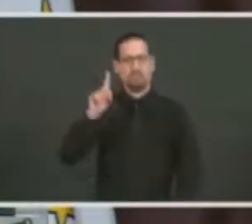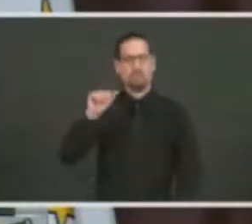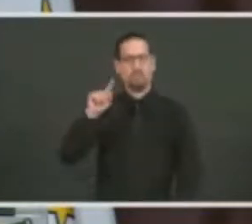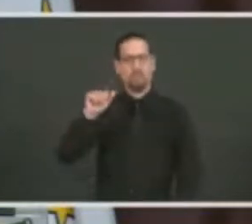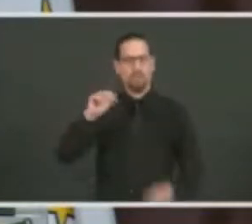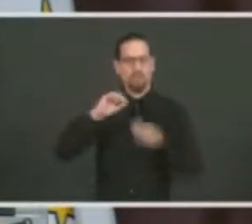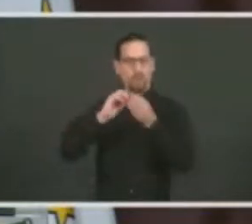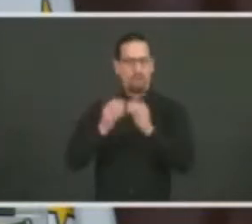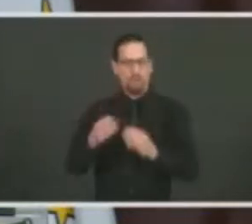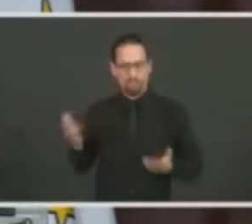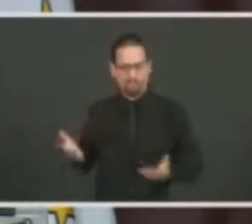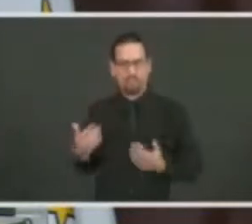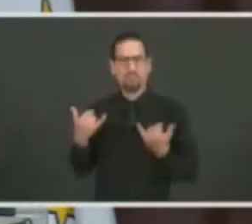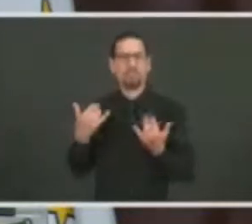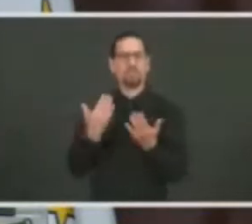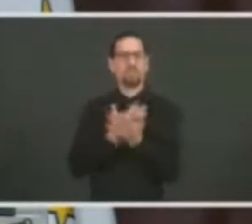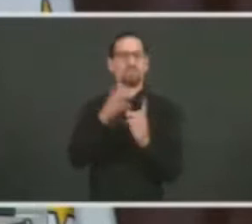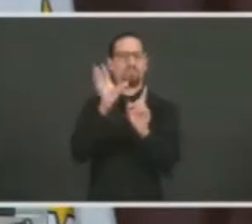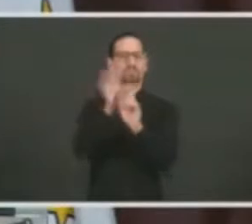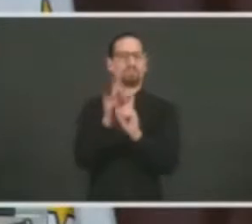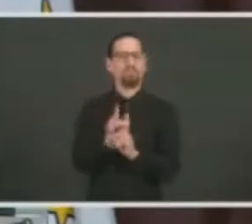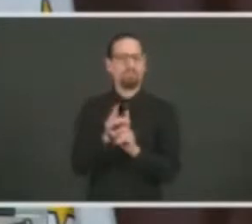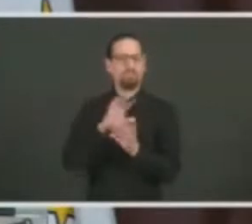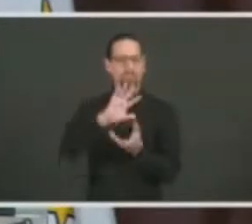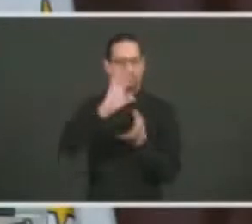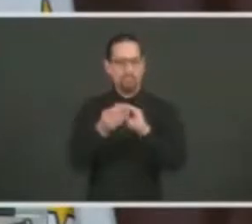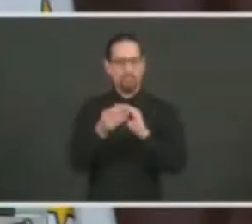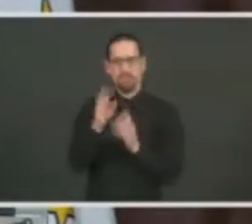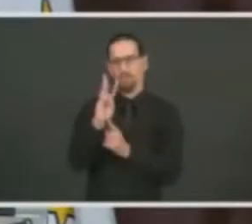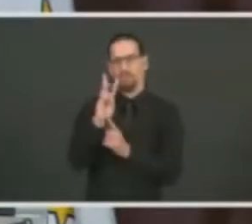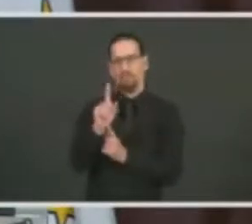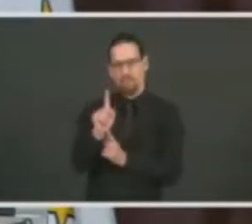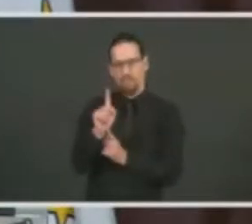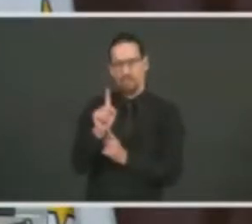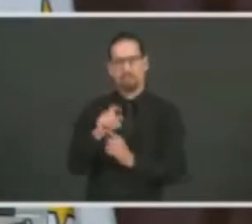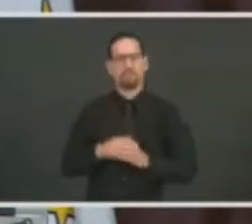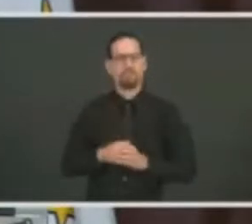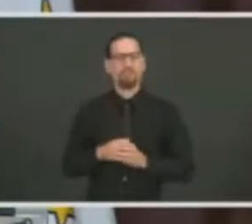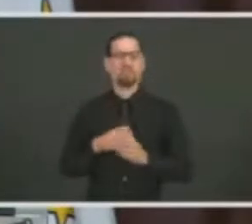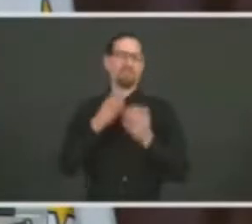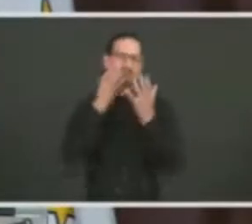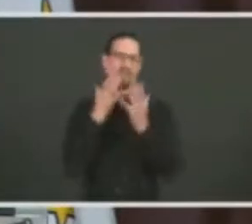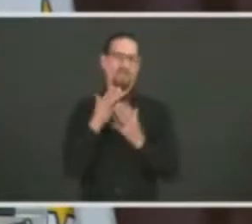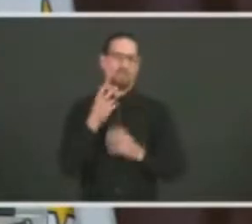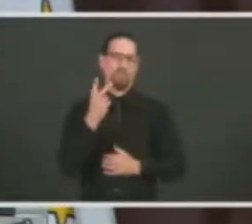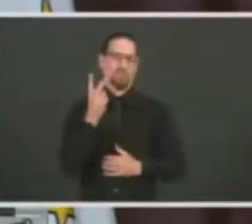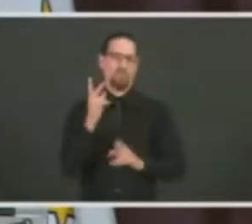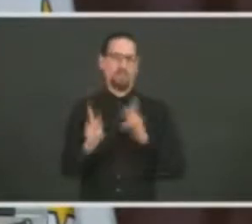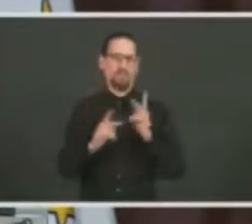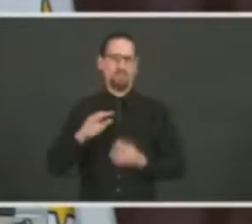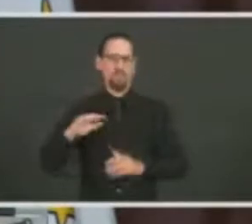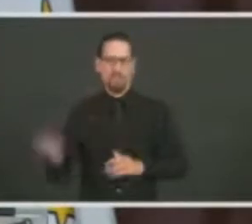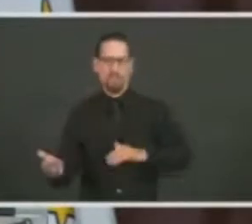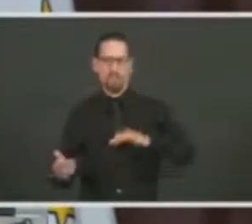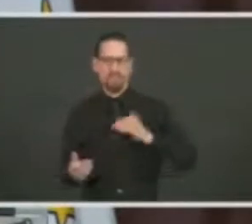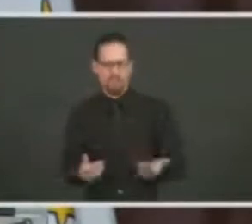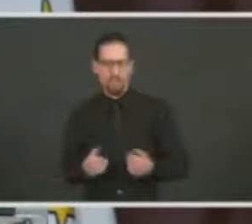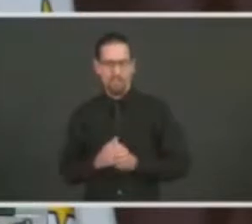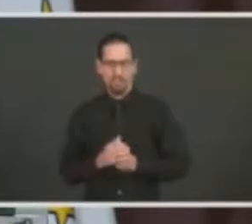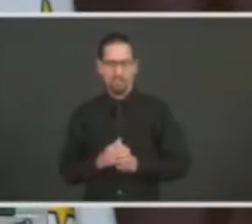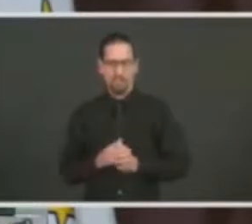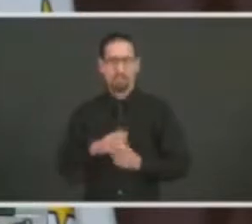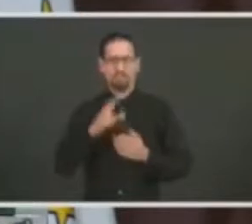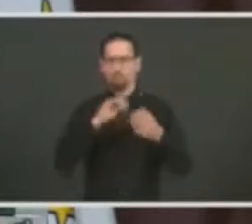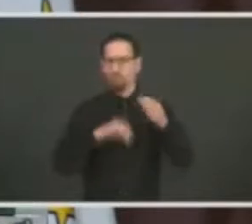new cases, and very sadly, another 2 deaths. So, 61 cases, that's